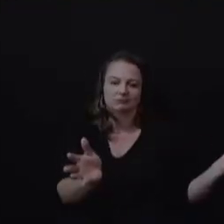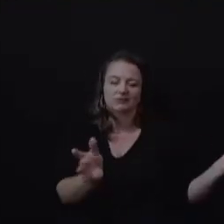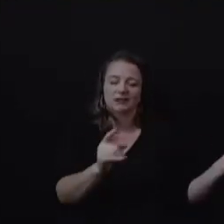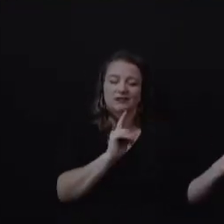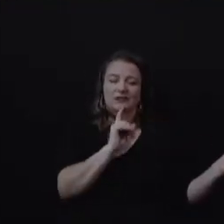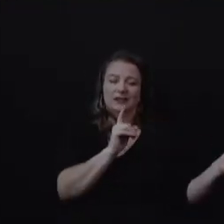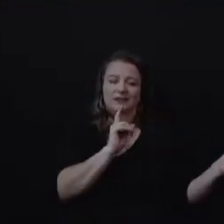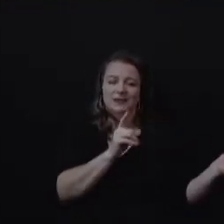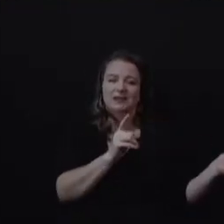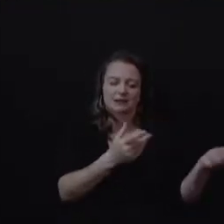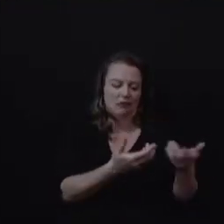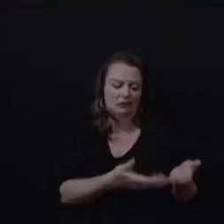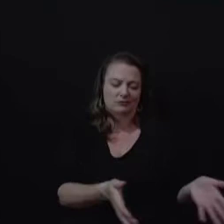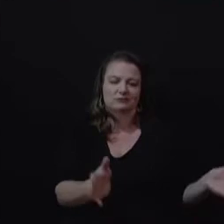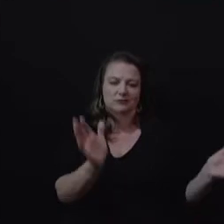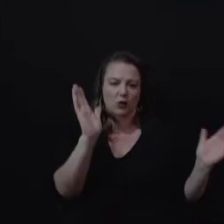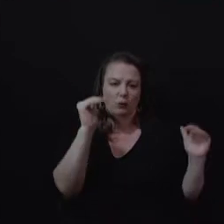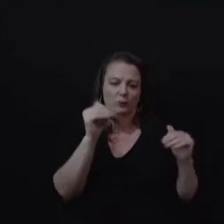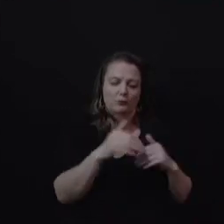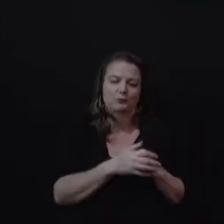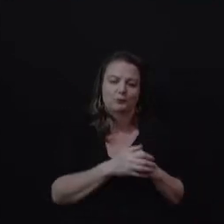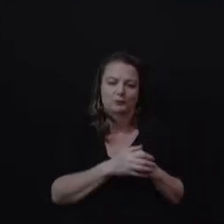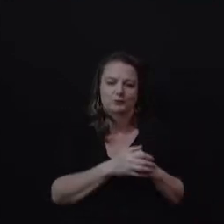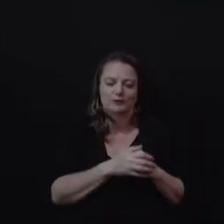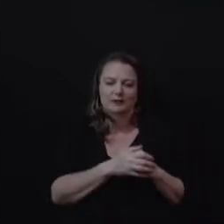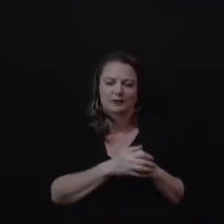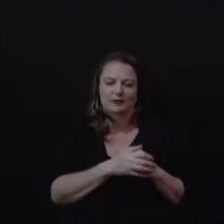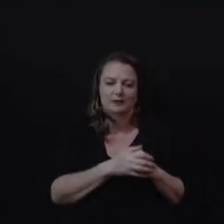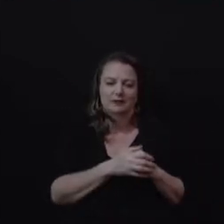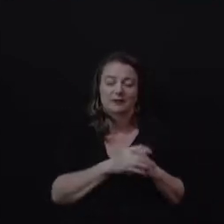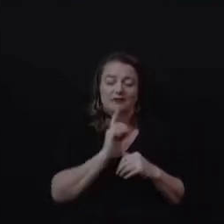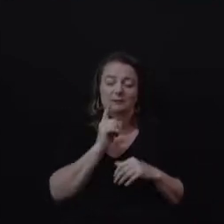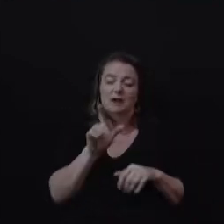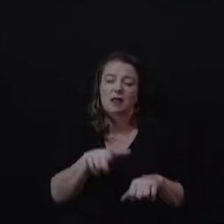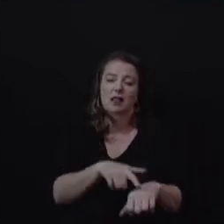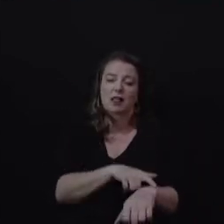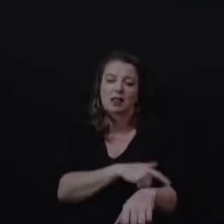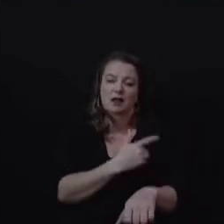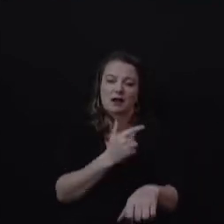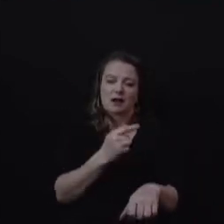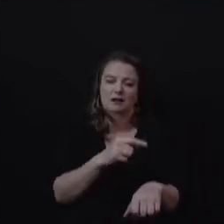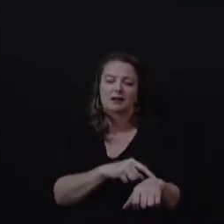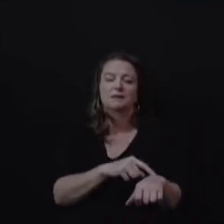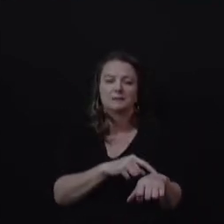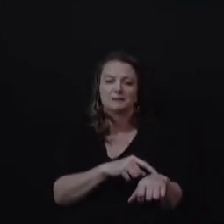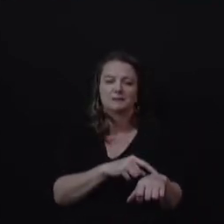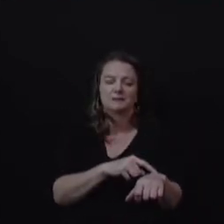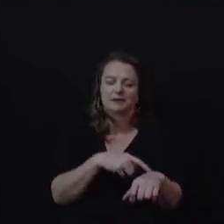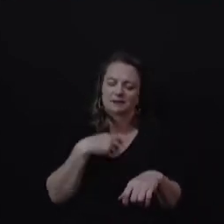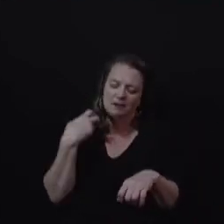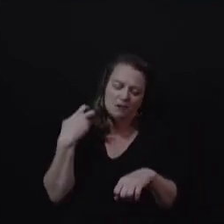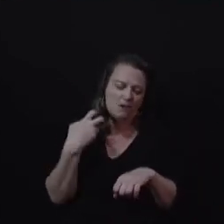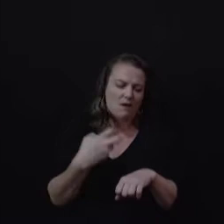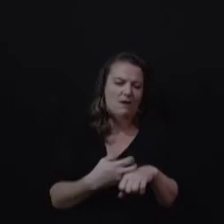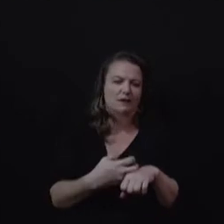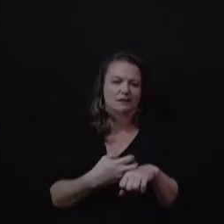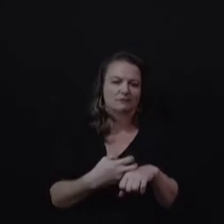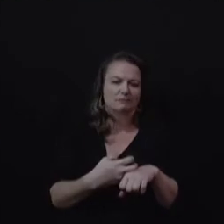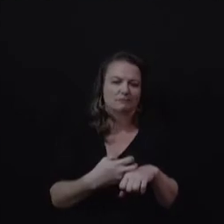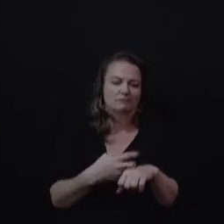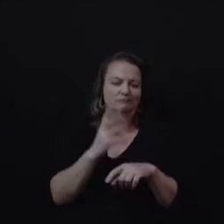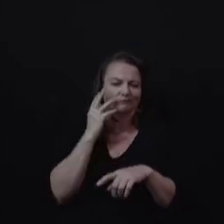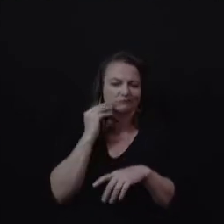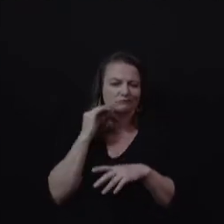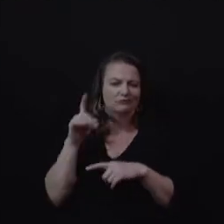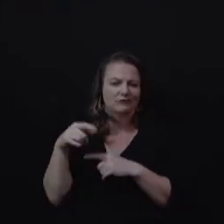Really, really lost hope. I mean, it's been that long. It's been that hard. I mean, you know